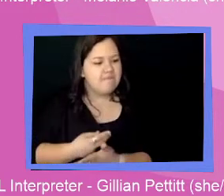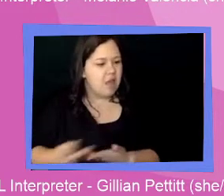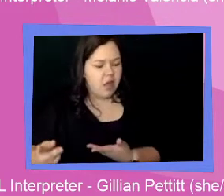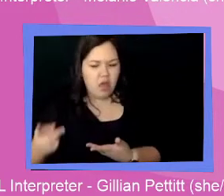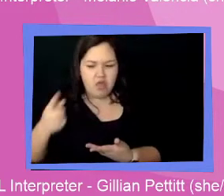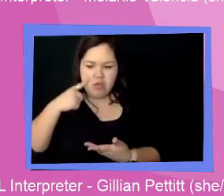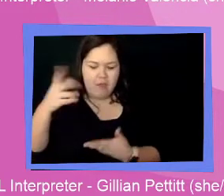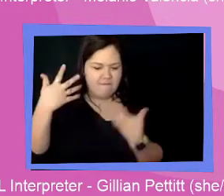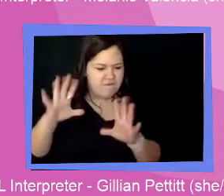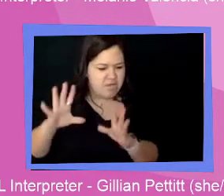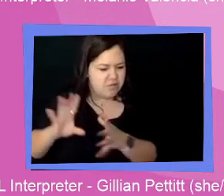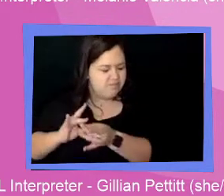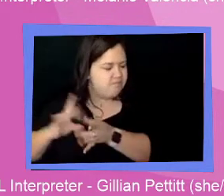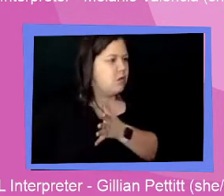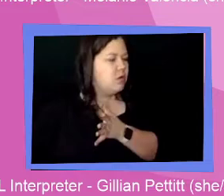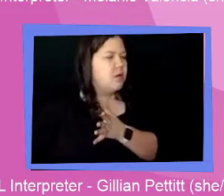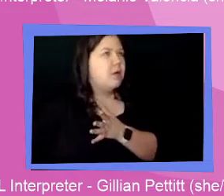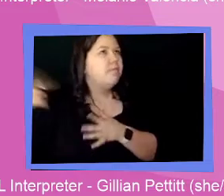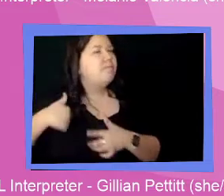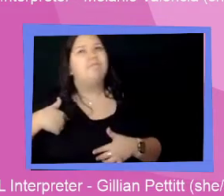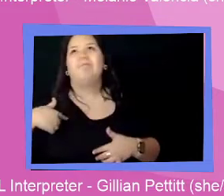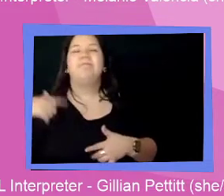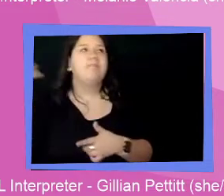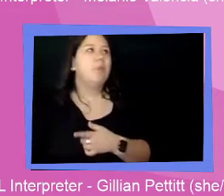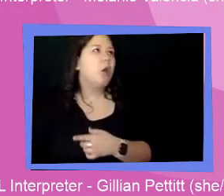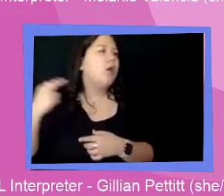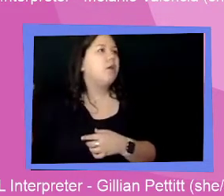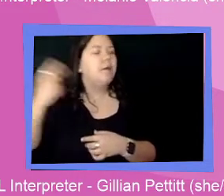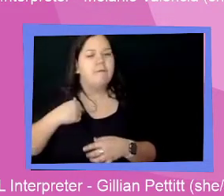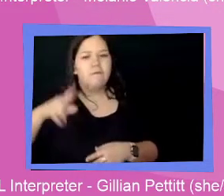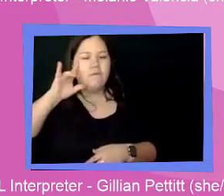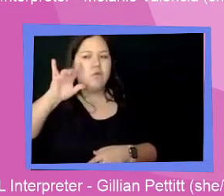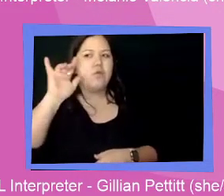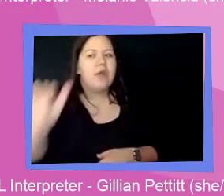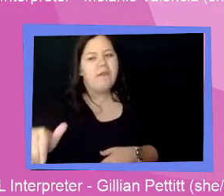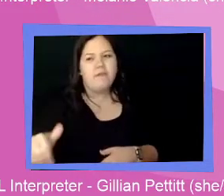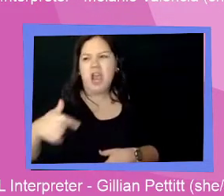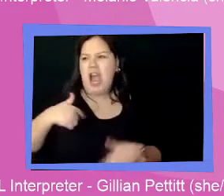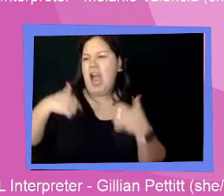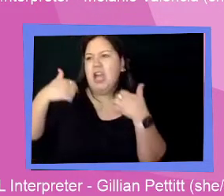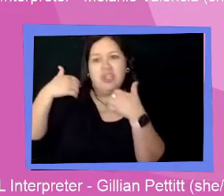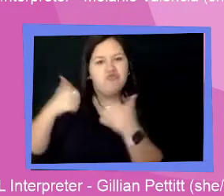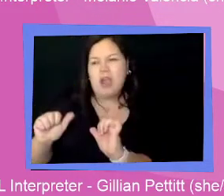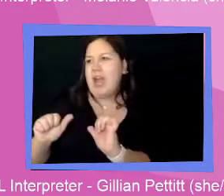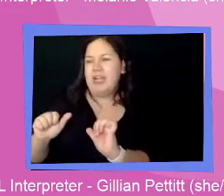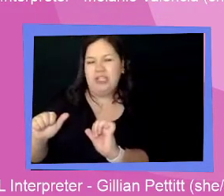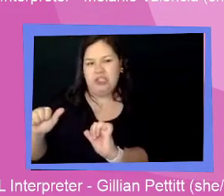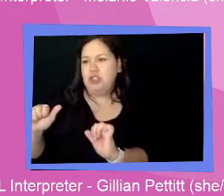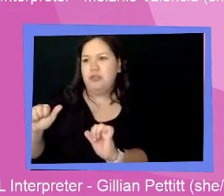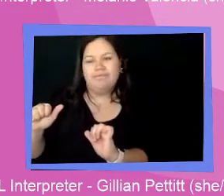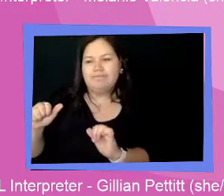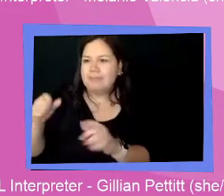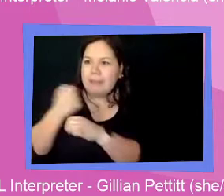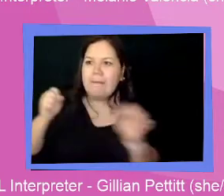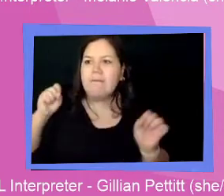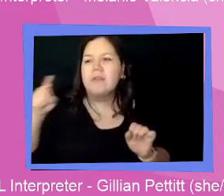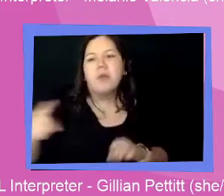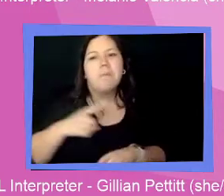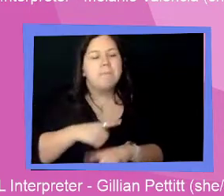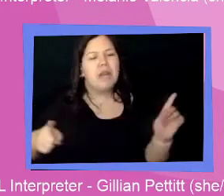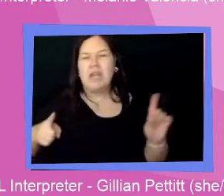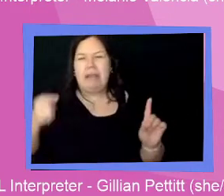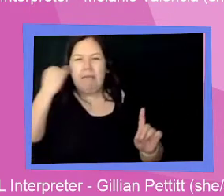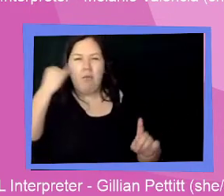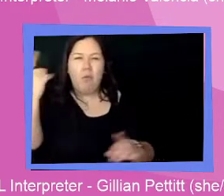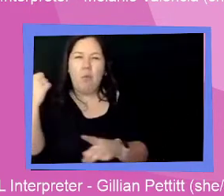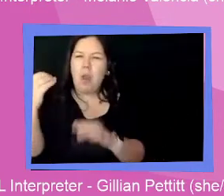forever. I am doomed for death. I avenged you, I whispered, but he won't go away. One more hit and he'll be gone. One